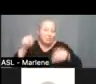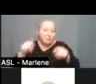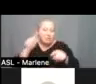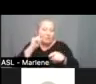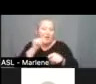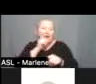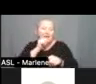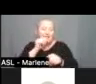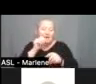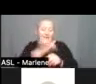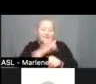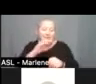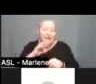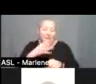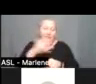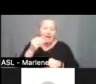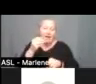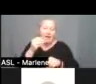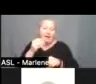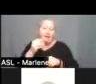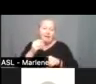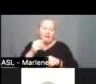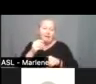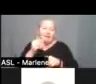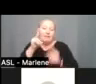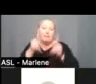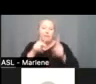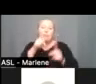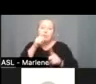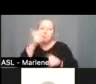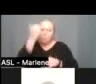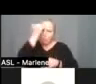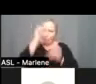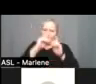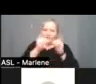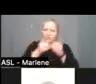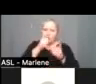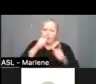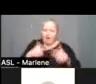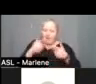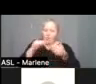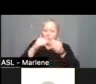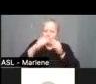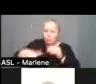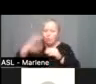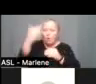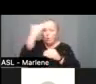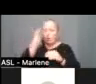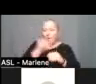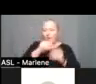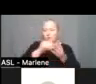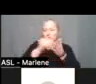staff and having people who know the district who live in the community that know our students